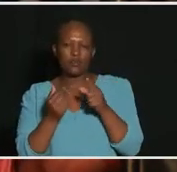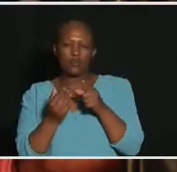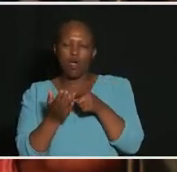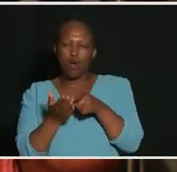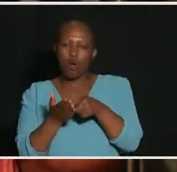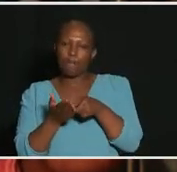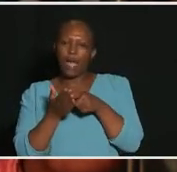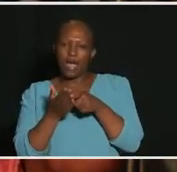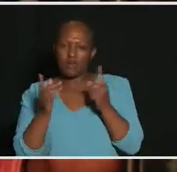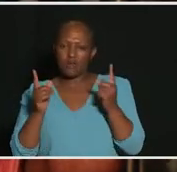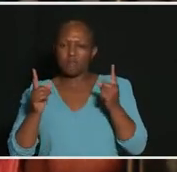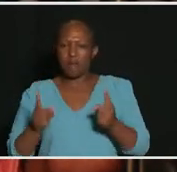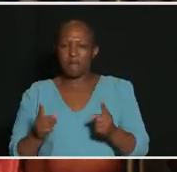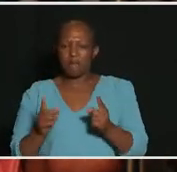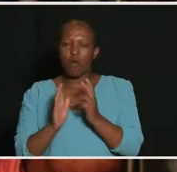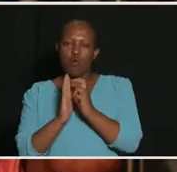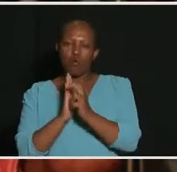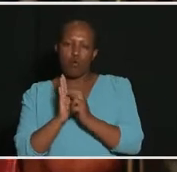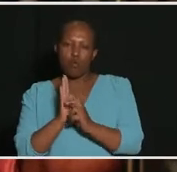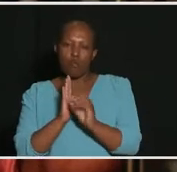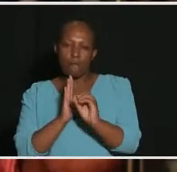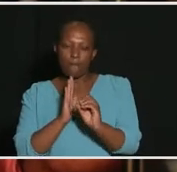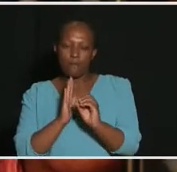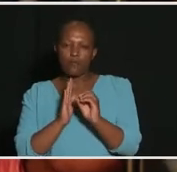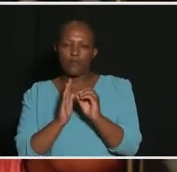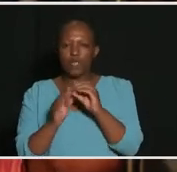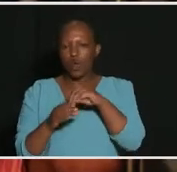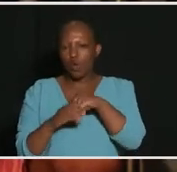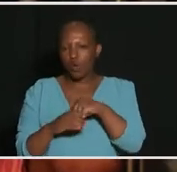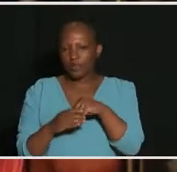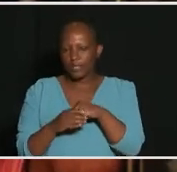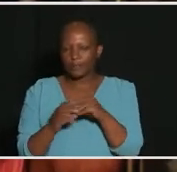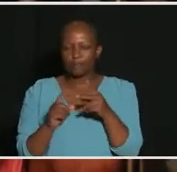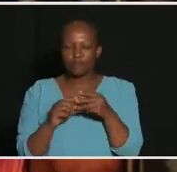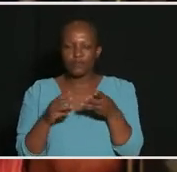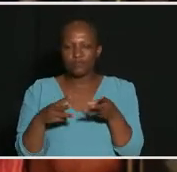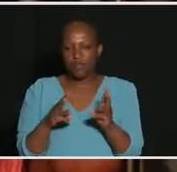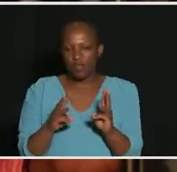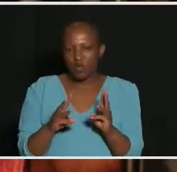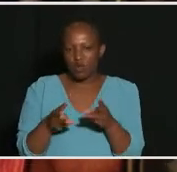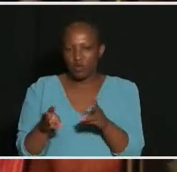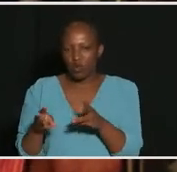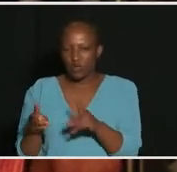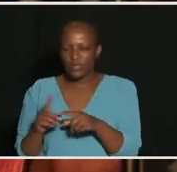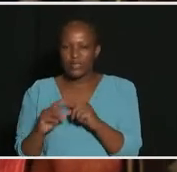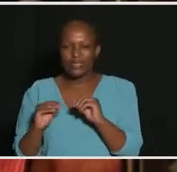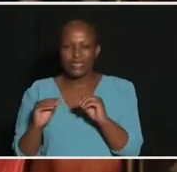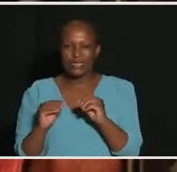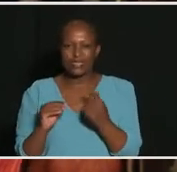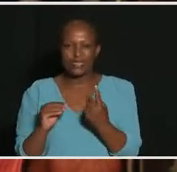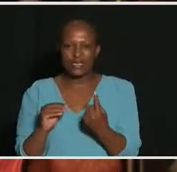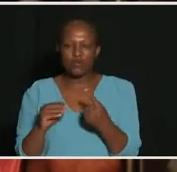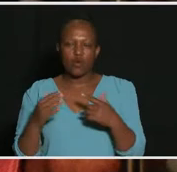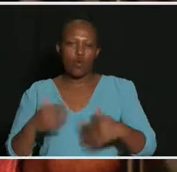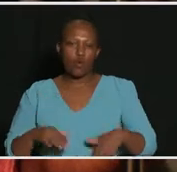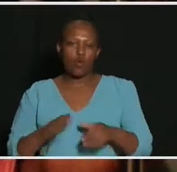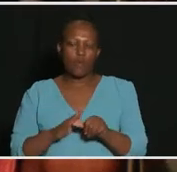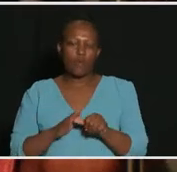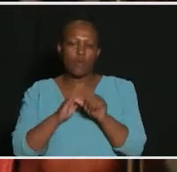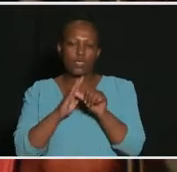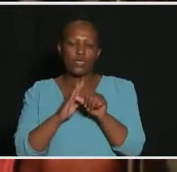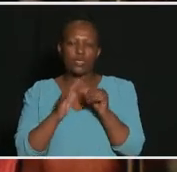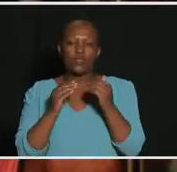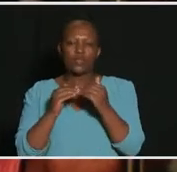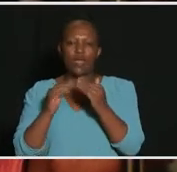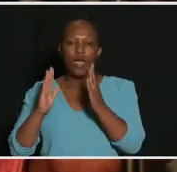that content methodology period to change and teaching in itself is inherent in in